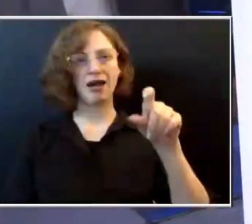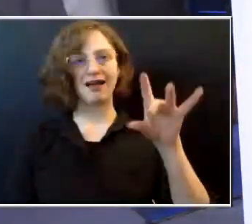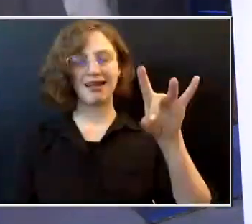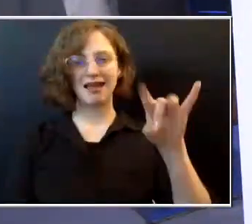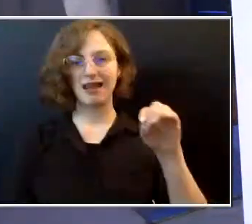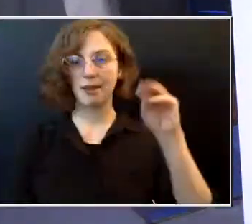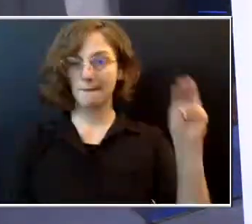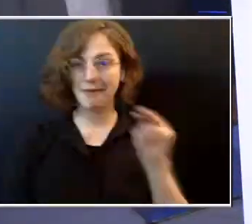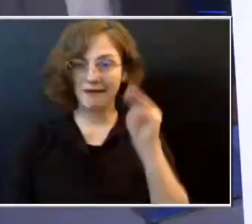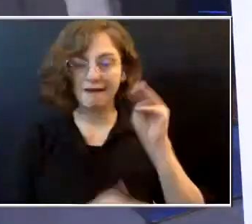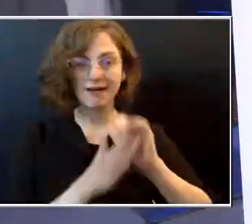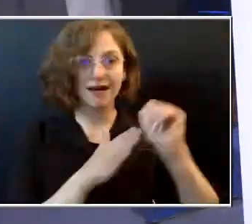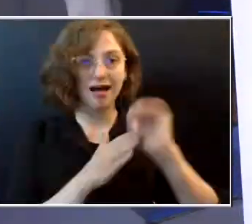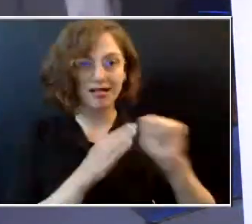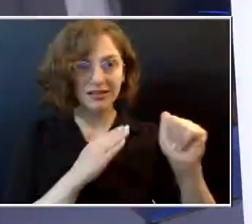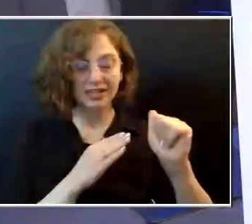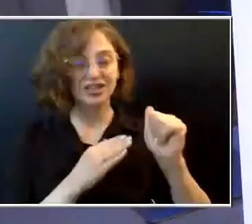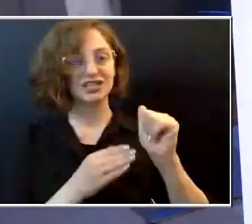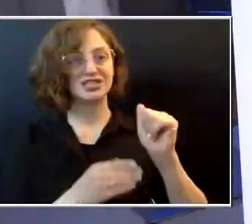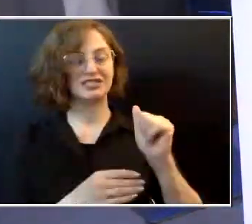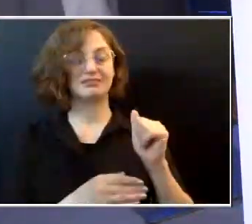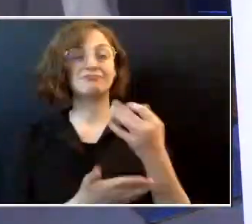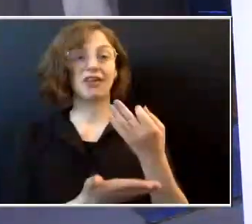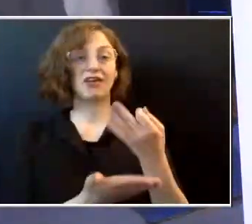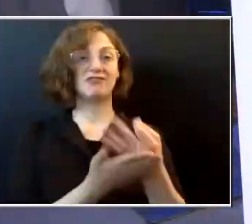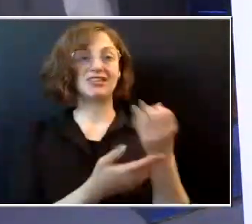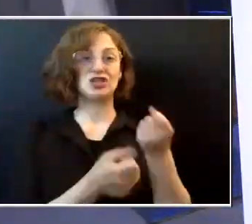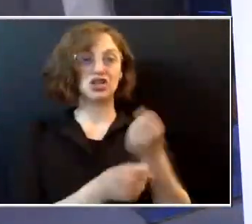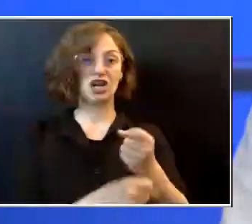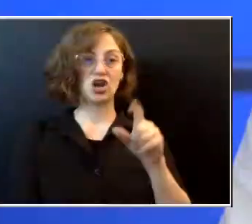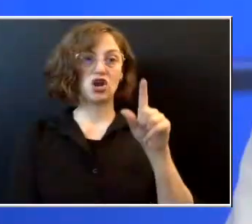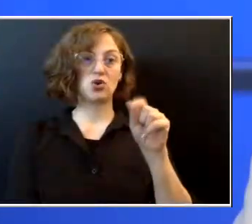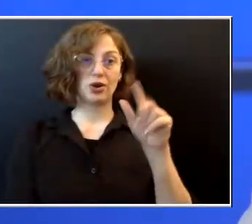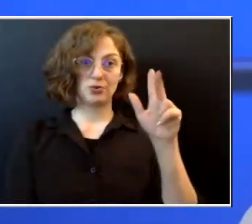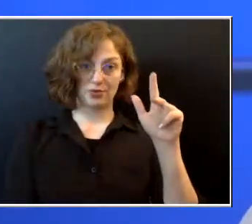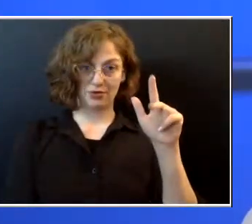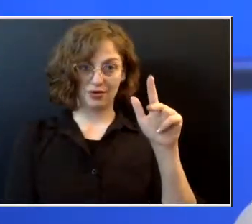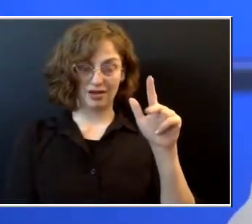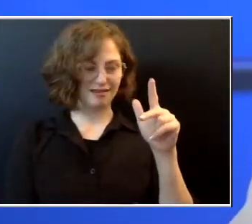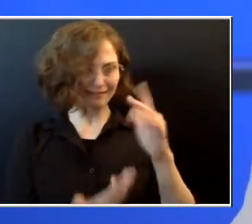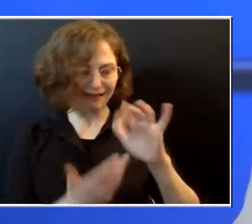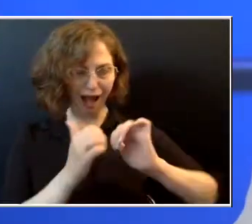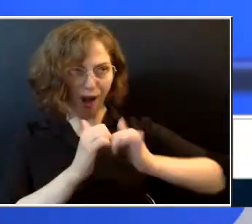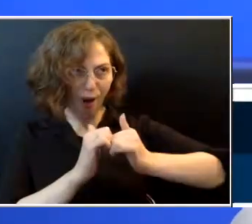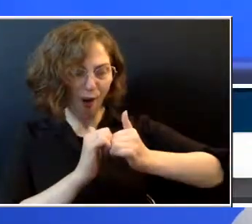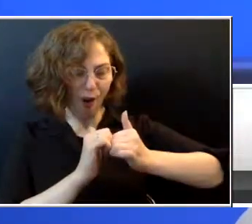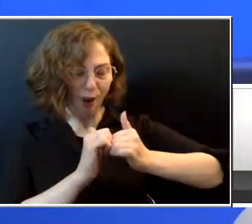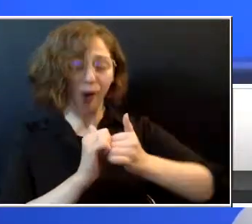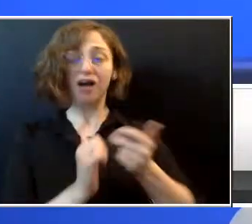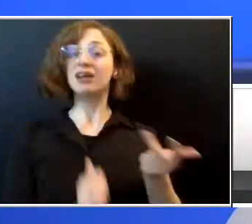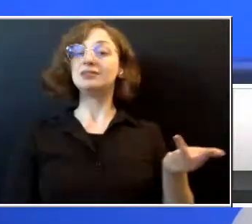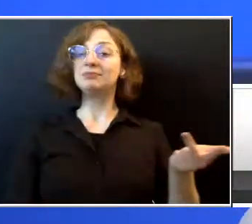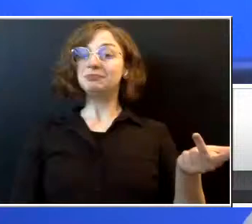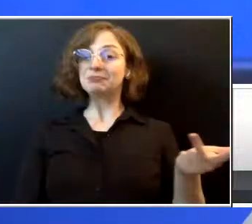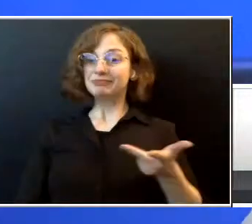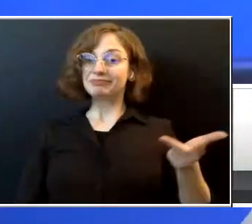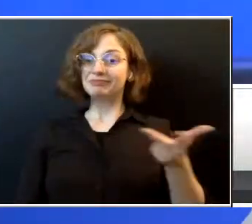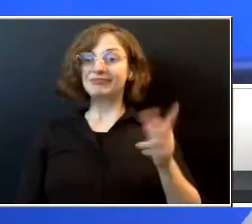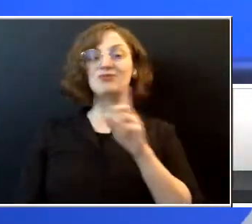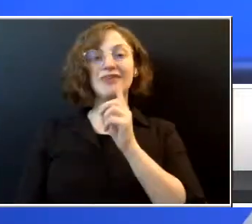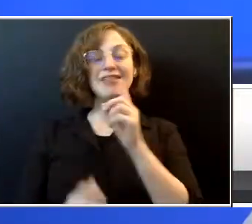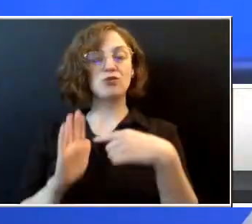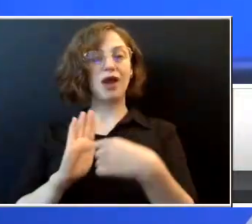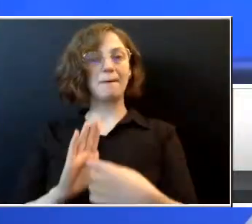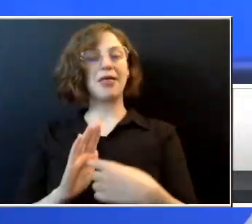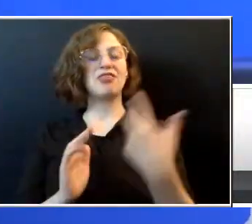happen? Yeah, I think the three of us, your three guests today, really represent three different time frames of